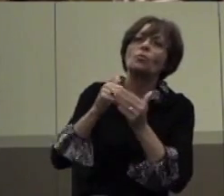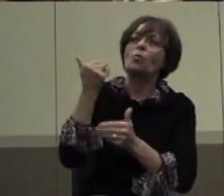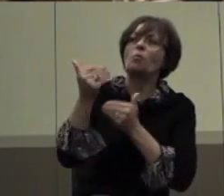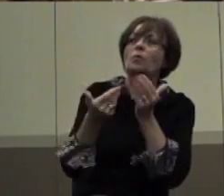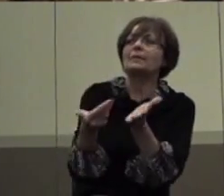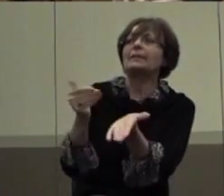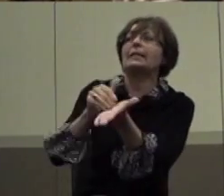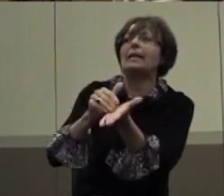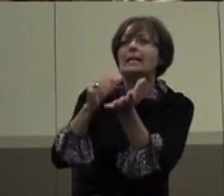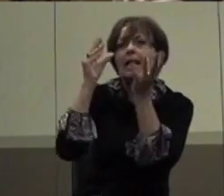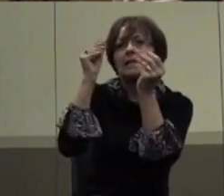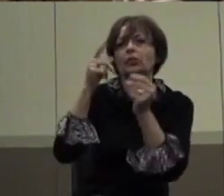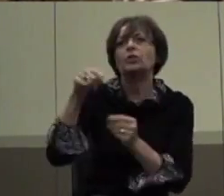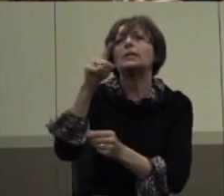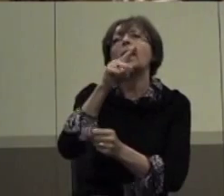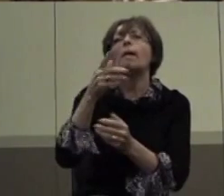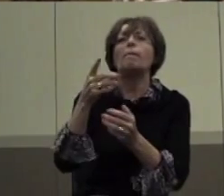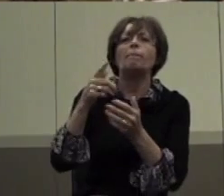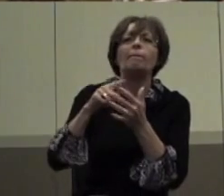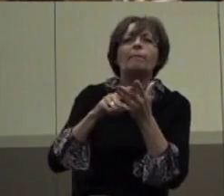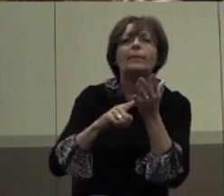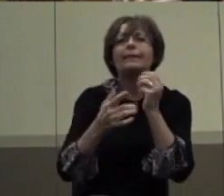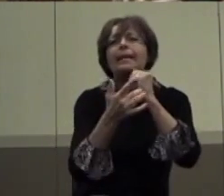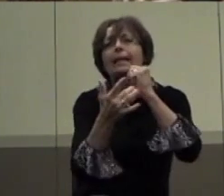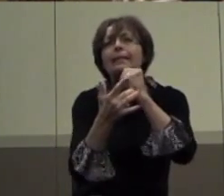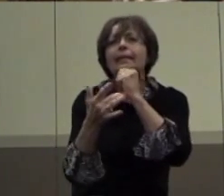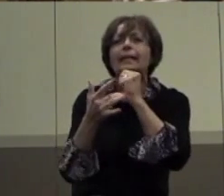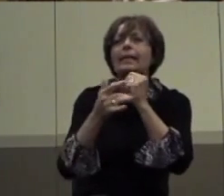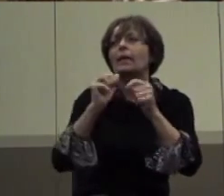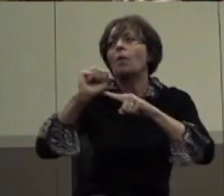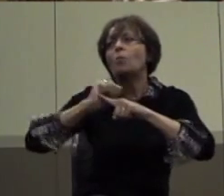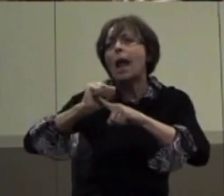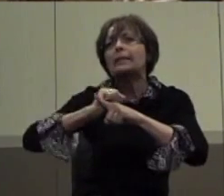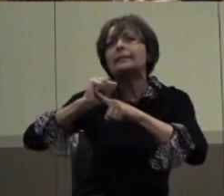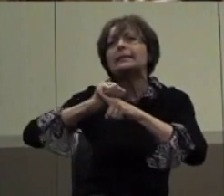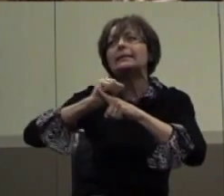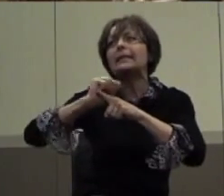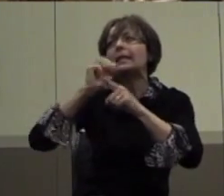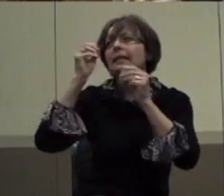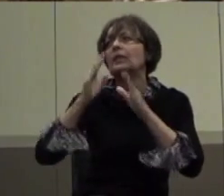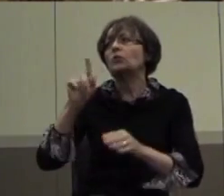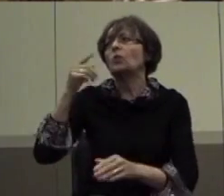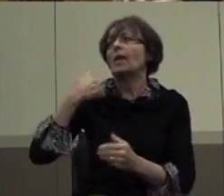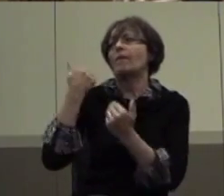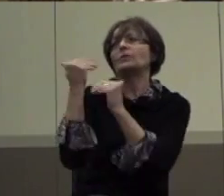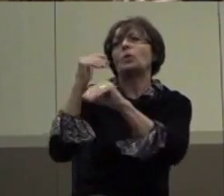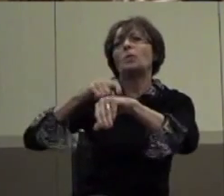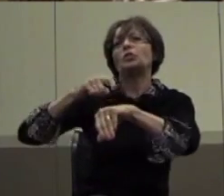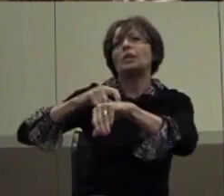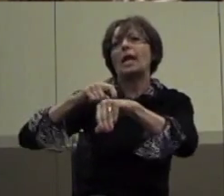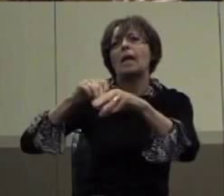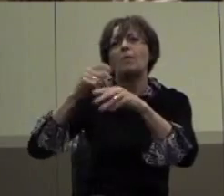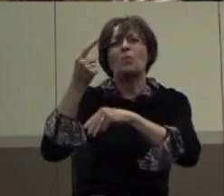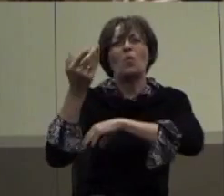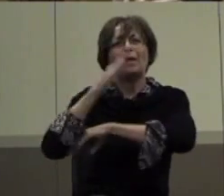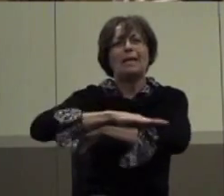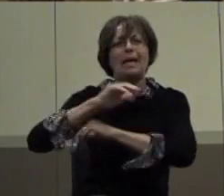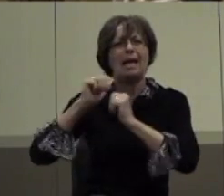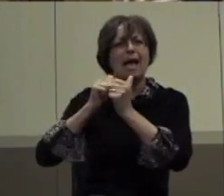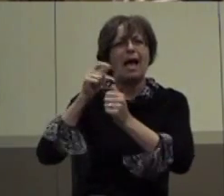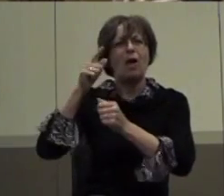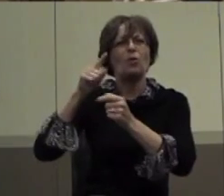again, teaching them the technique and practicing it with them, and teachers only have so much time in a day. So how do you keep